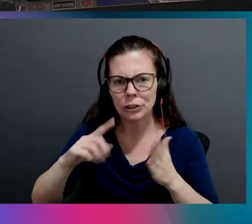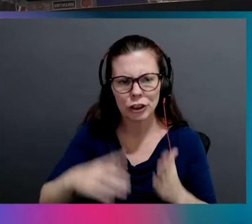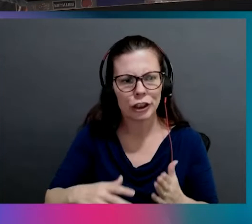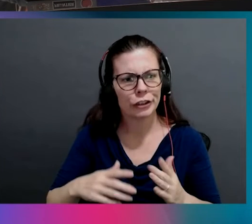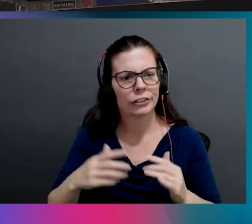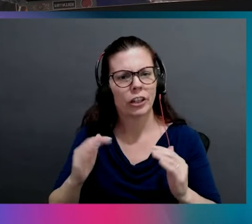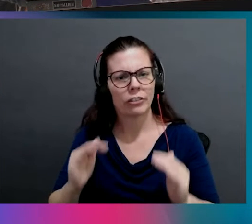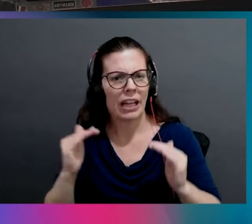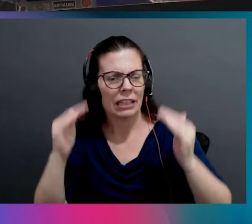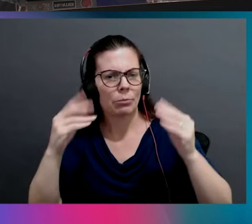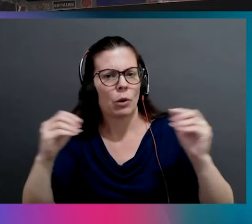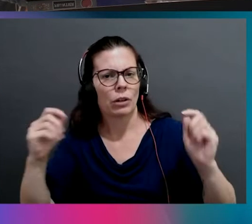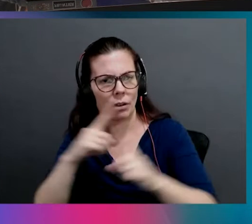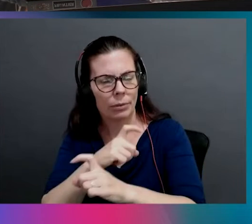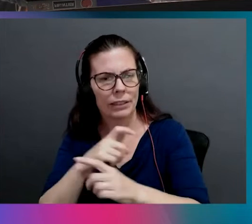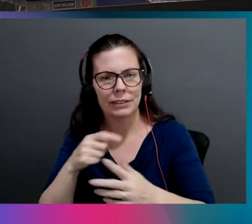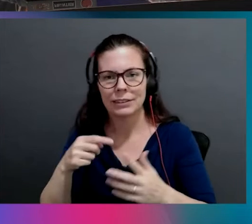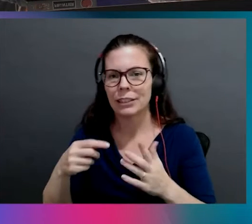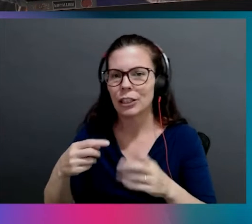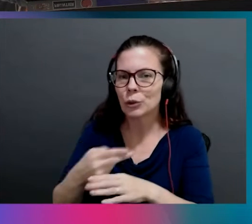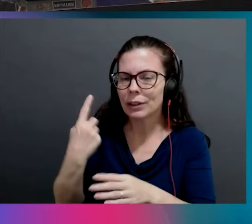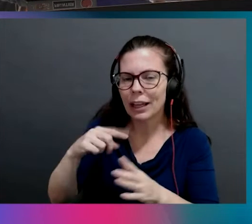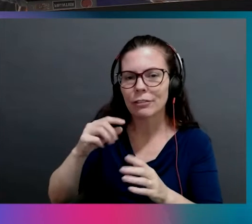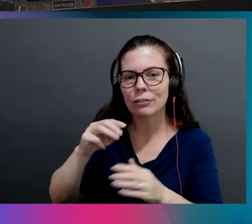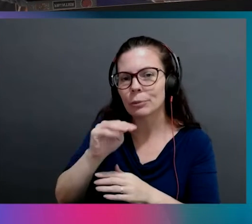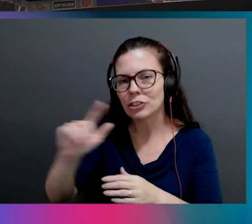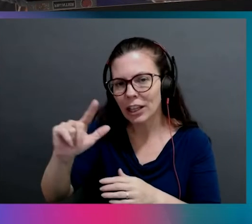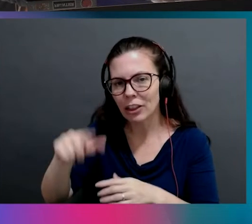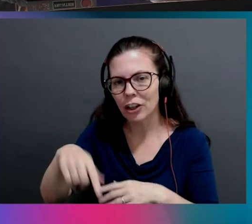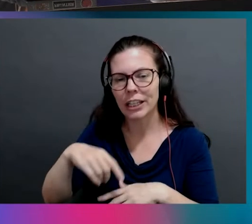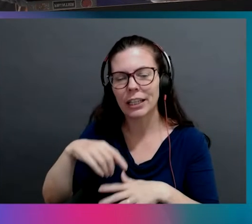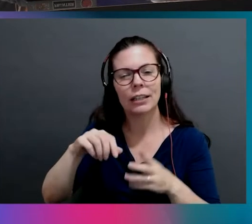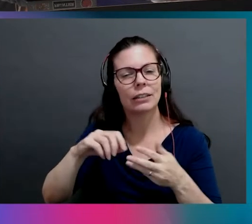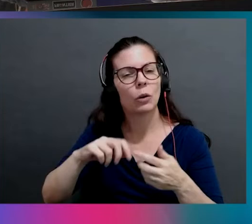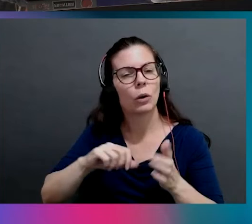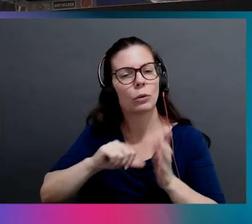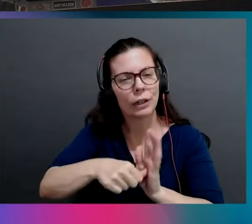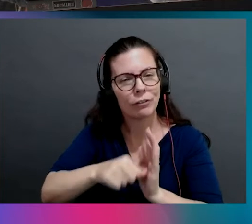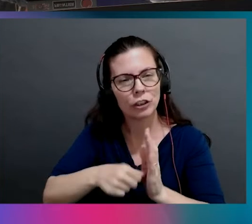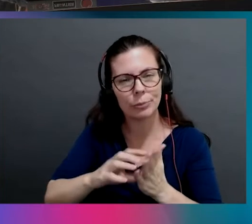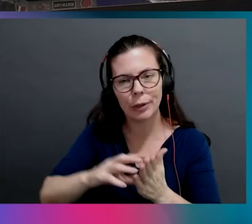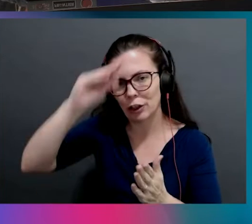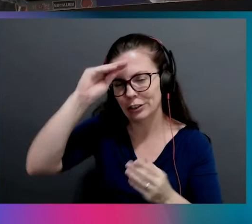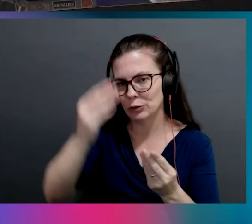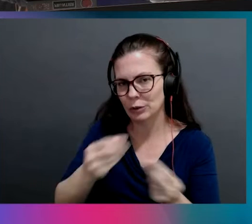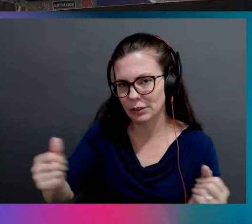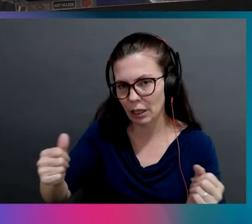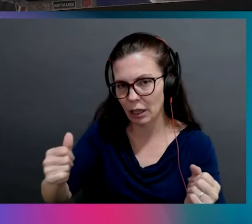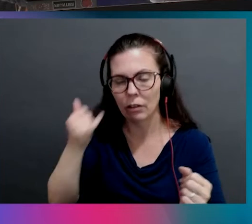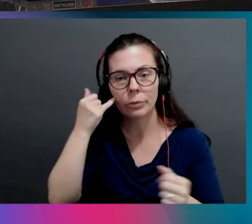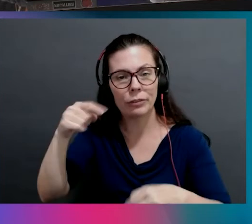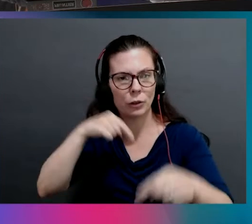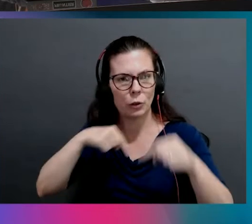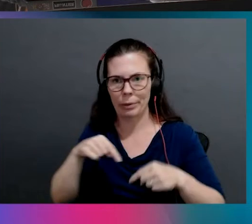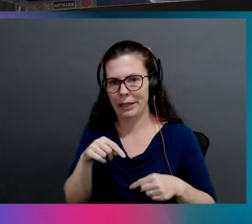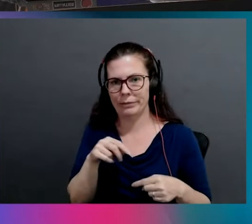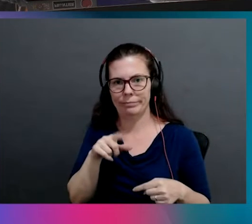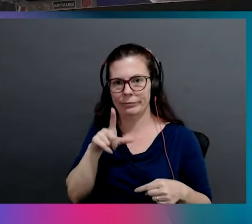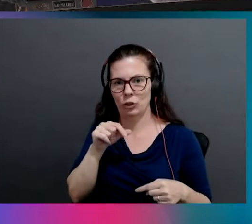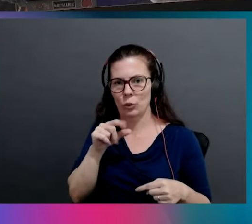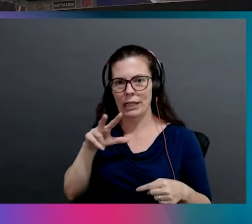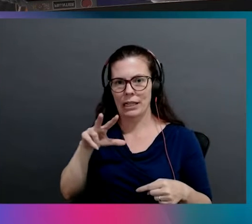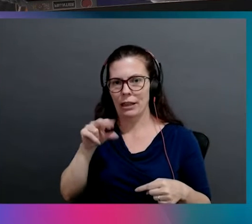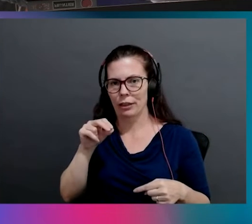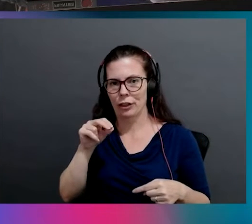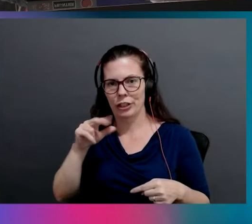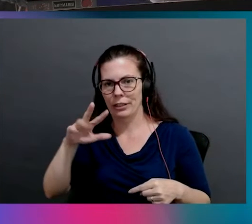People using reinforcement learning and machine learning to solve it. But if you backtrack, a couple of decades, you'll see,